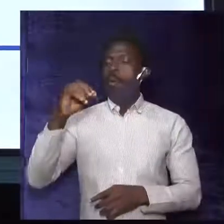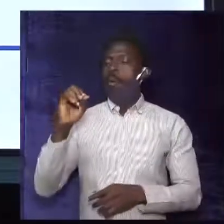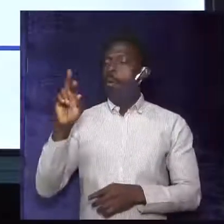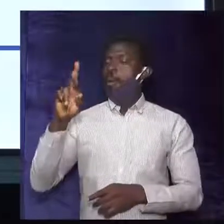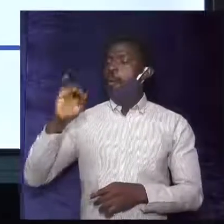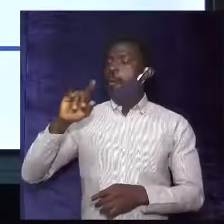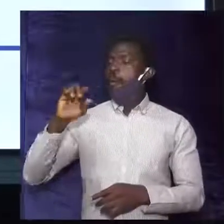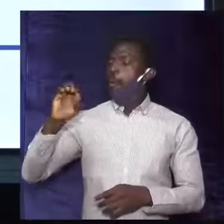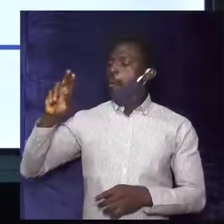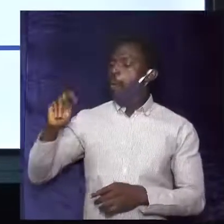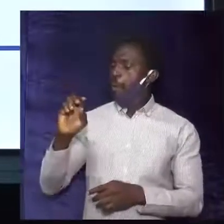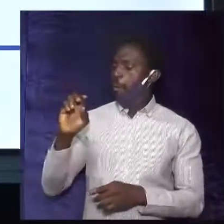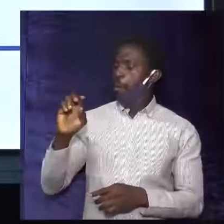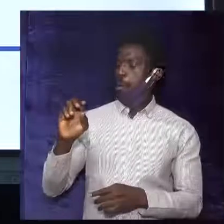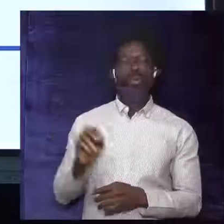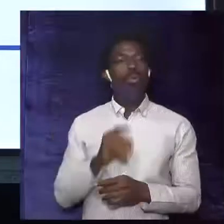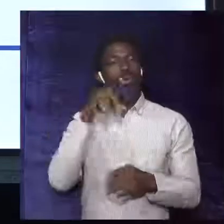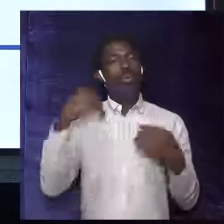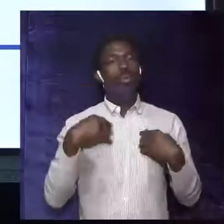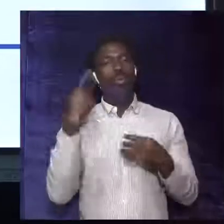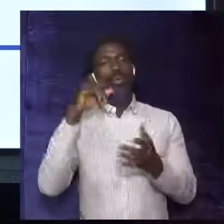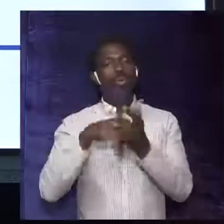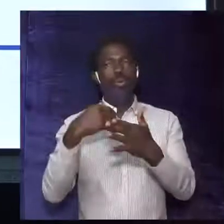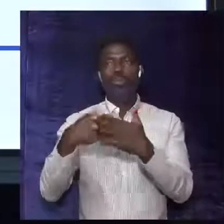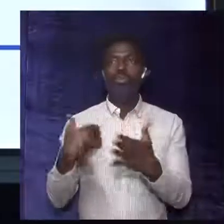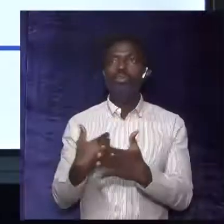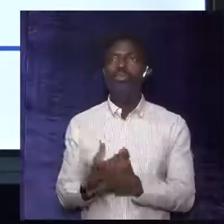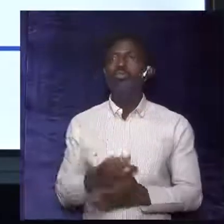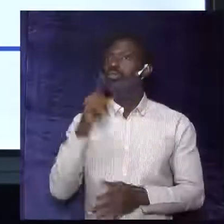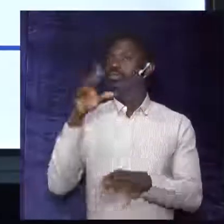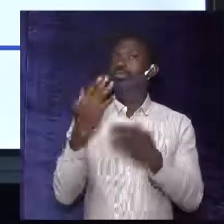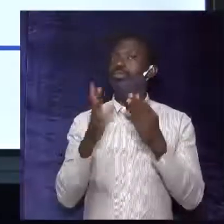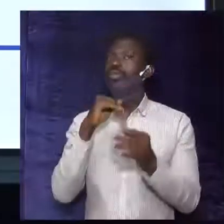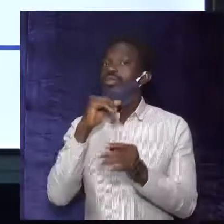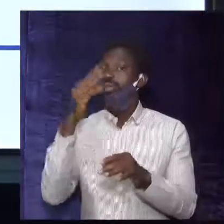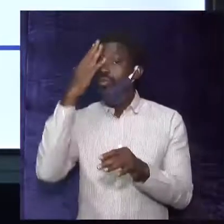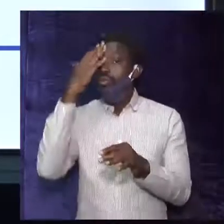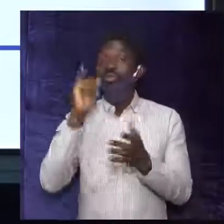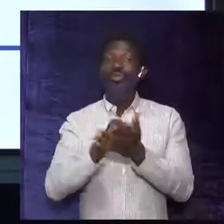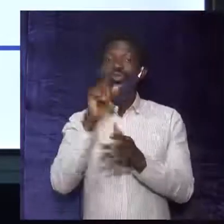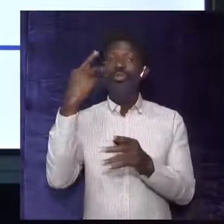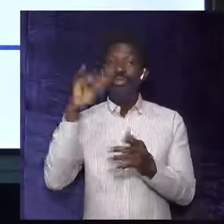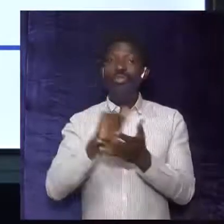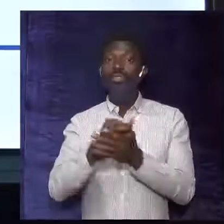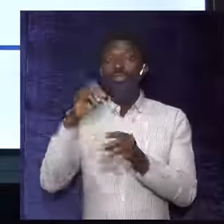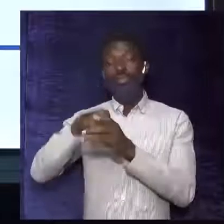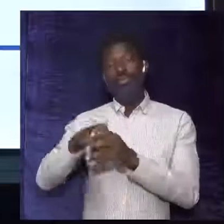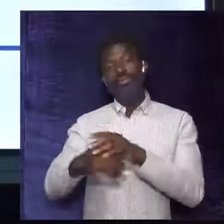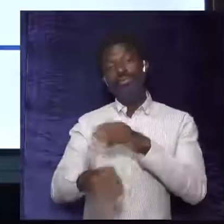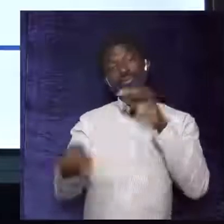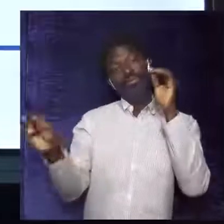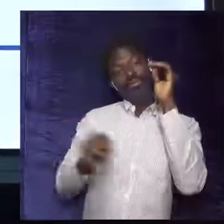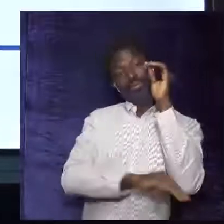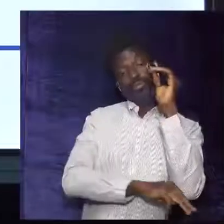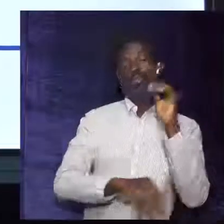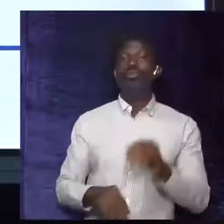of gotten from the word horizon. I'm sure you've seen the horizon before, but you may not realize you're seeing the